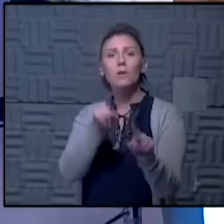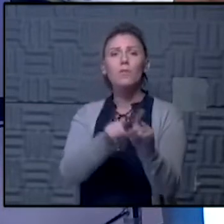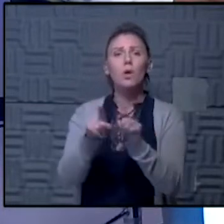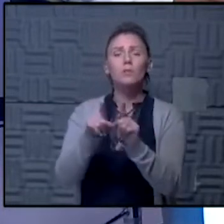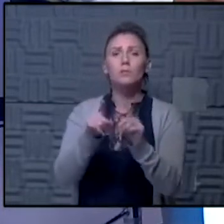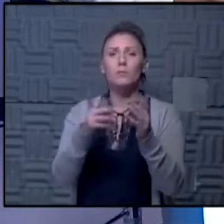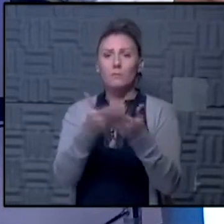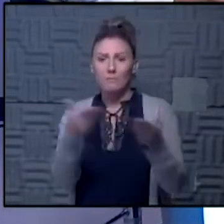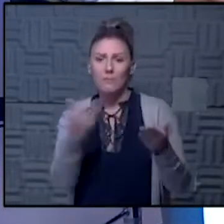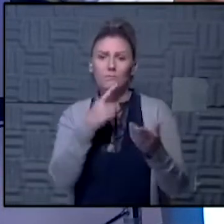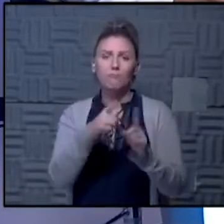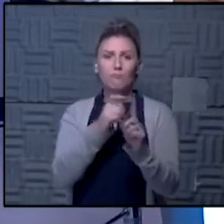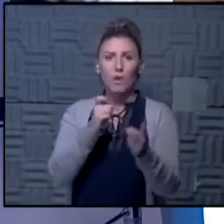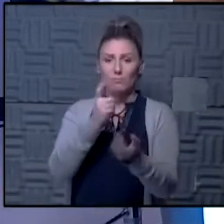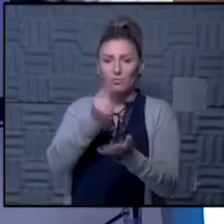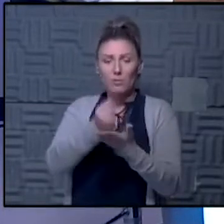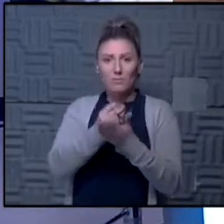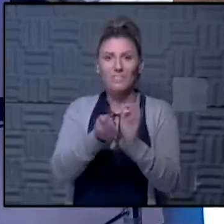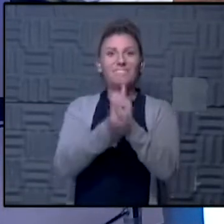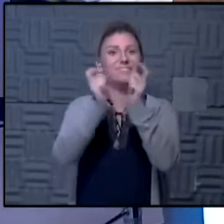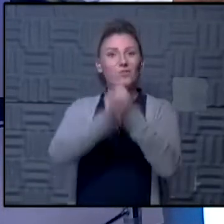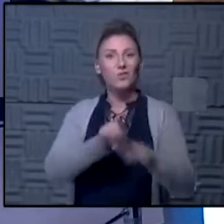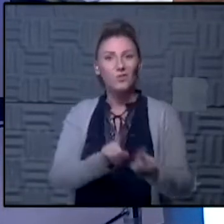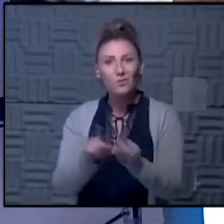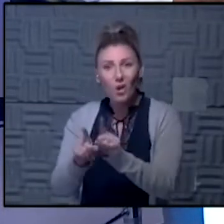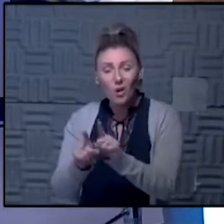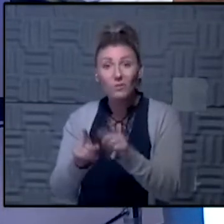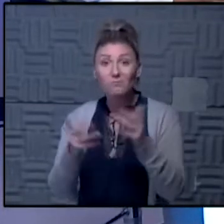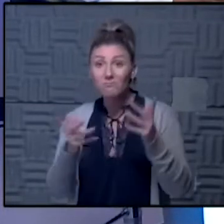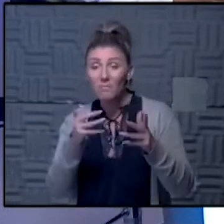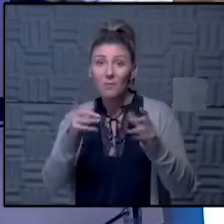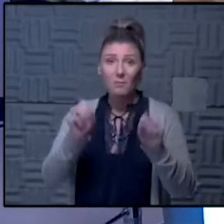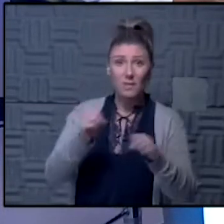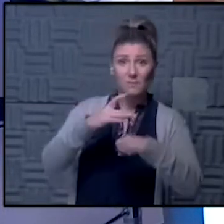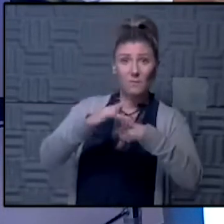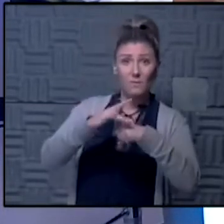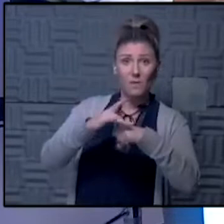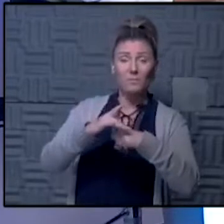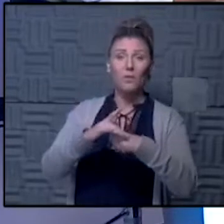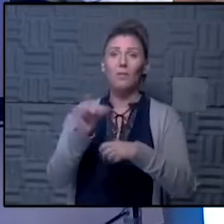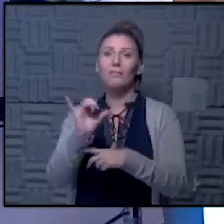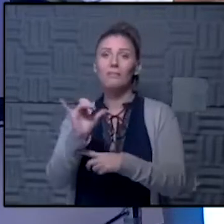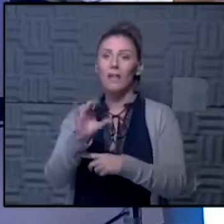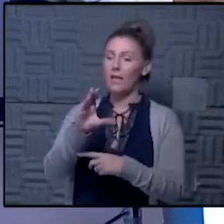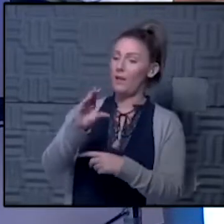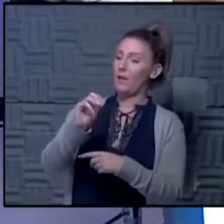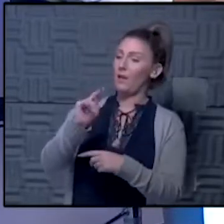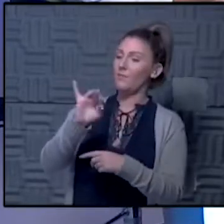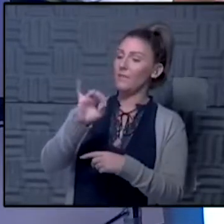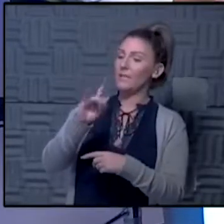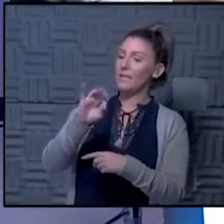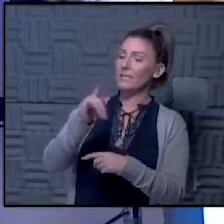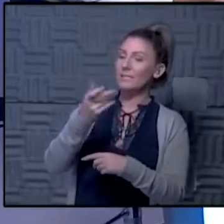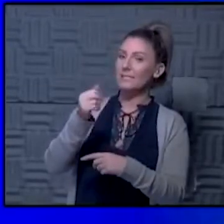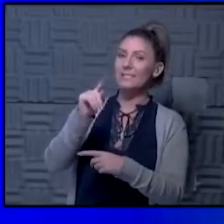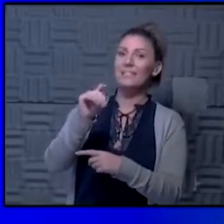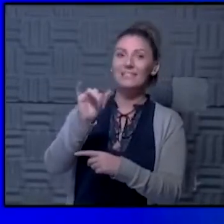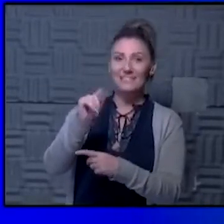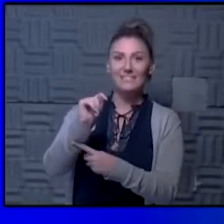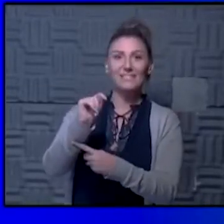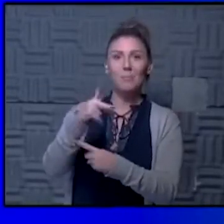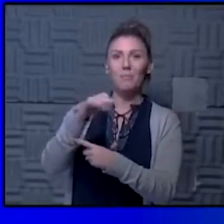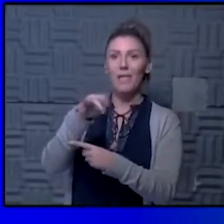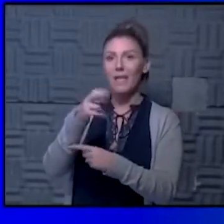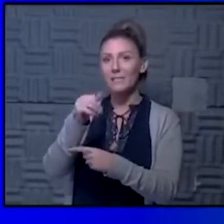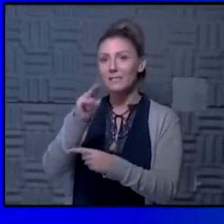think, implications from treatments that have changed or might be available in that time, including things like convalescent plasma or remdesivir? Yeah, I